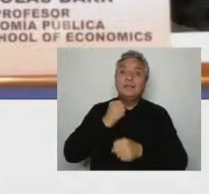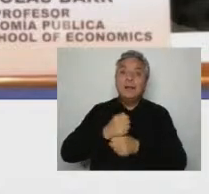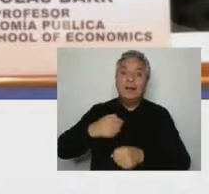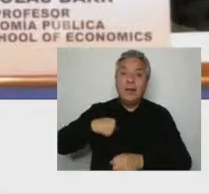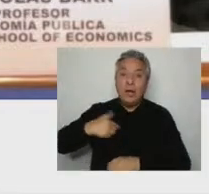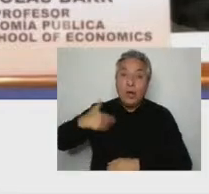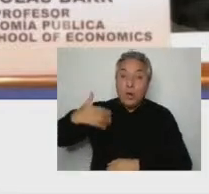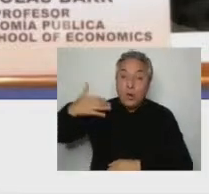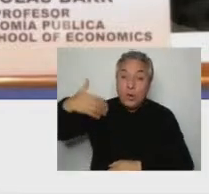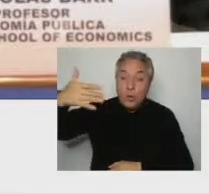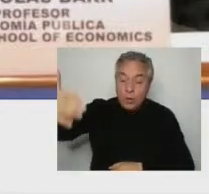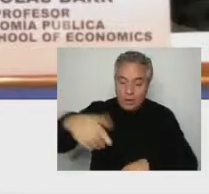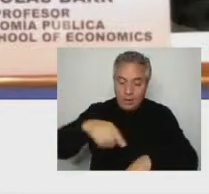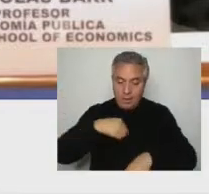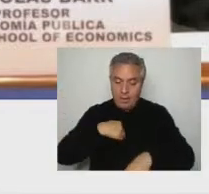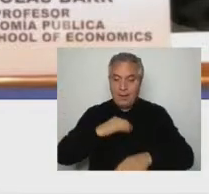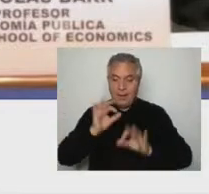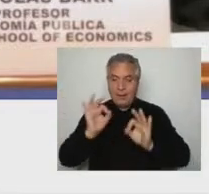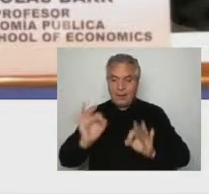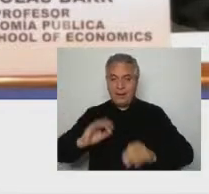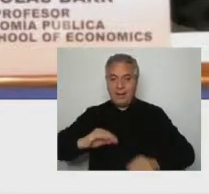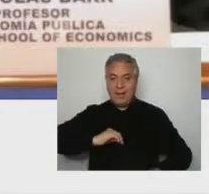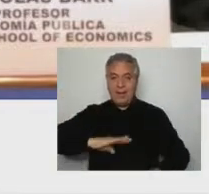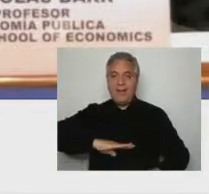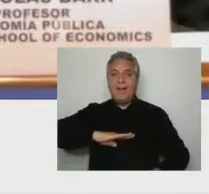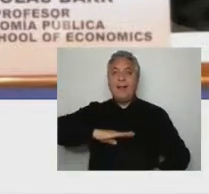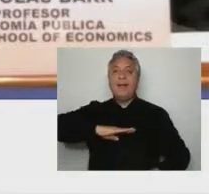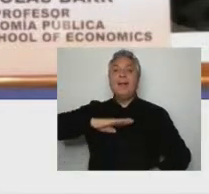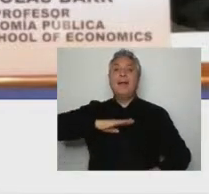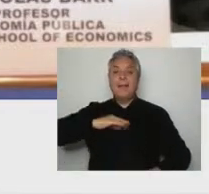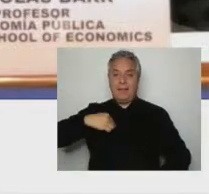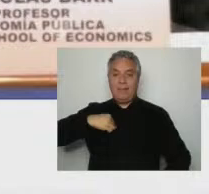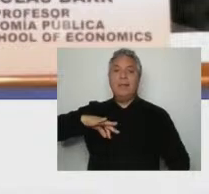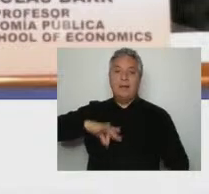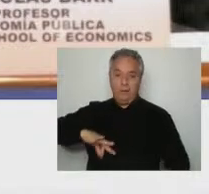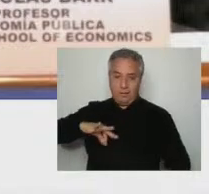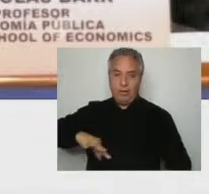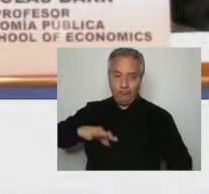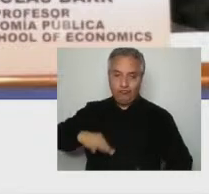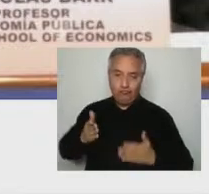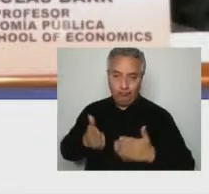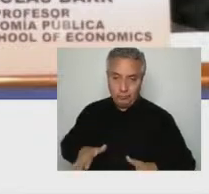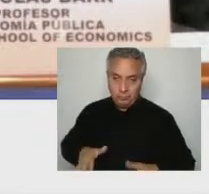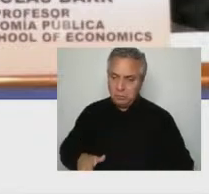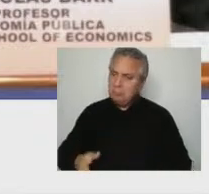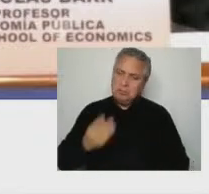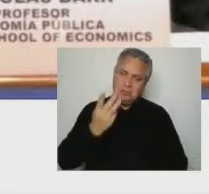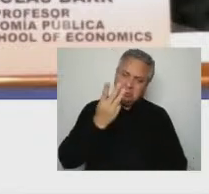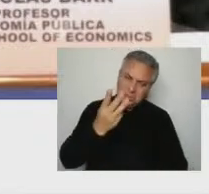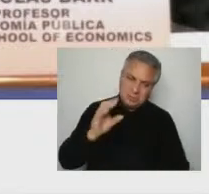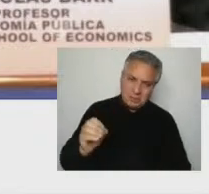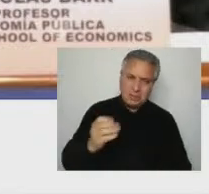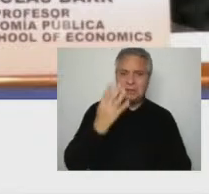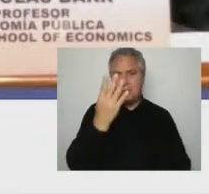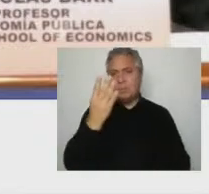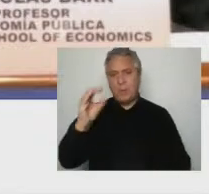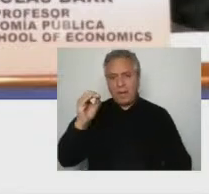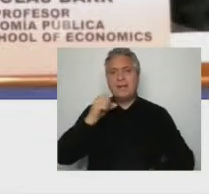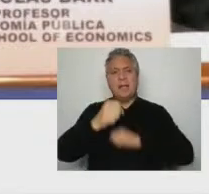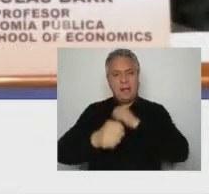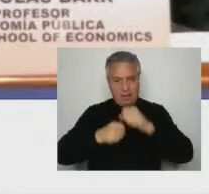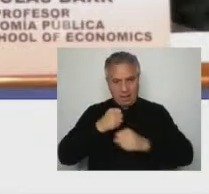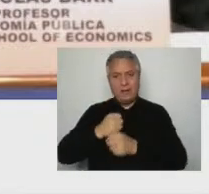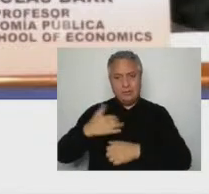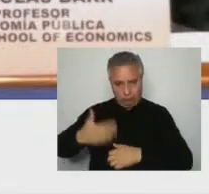for a young worker, we're talking 30, 40 years ahead. For a young worker, they're automatically mainly in the